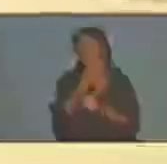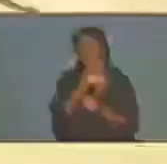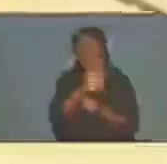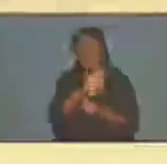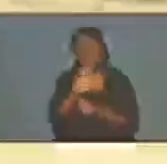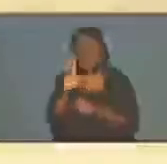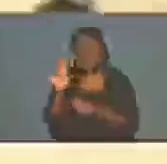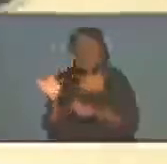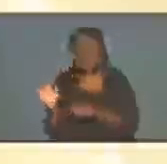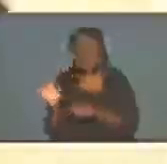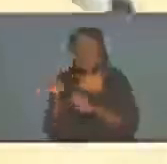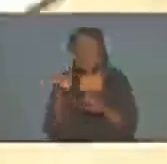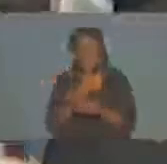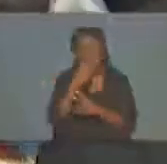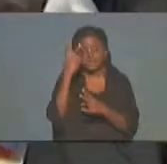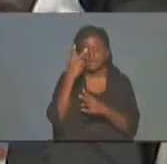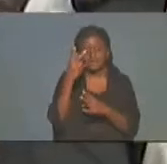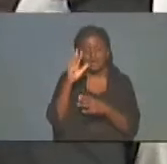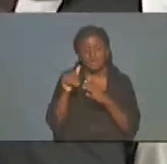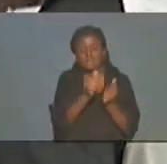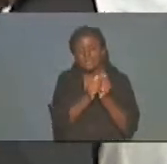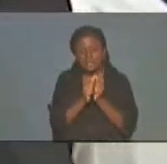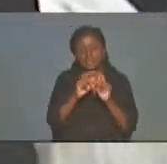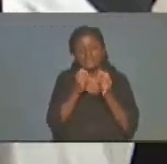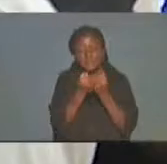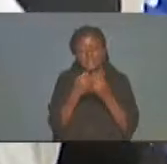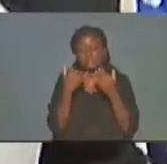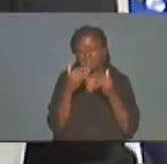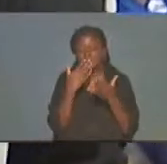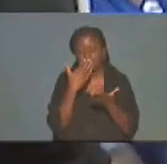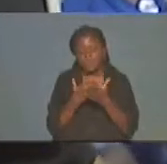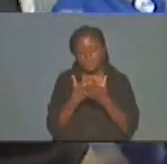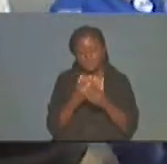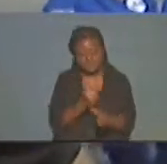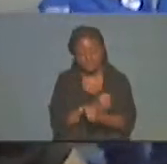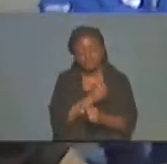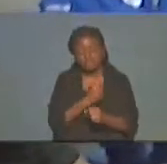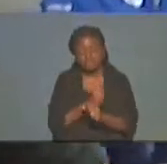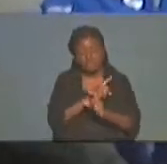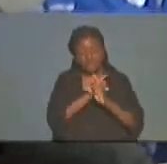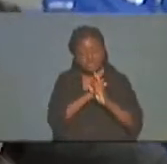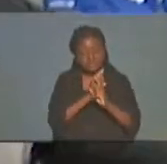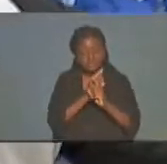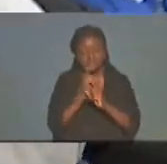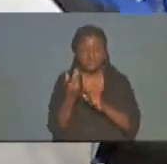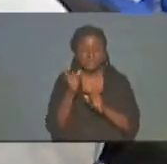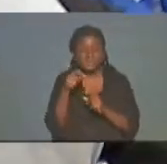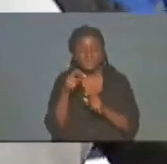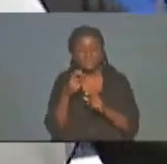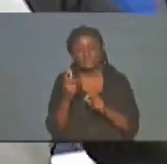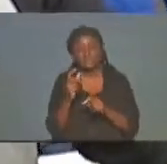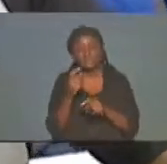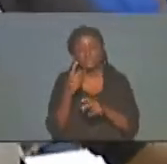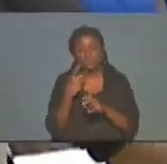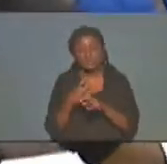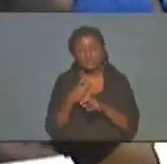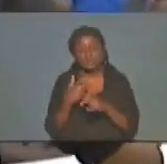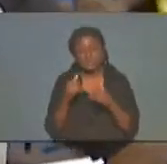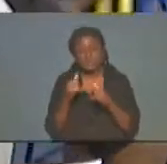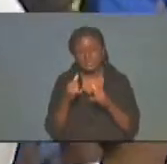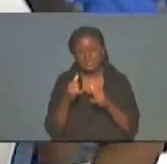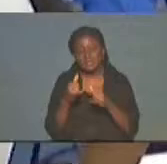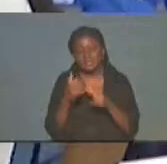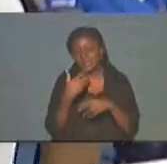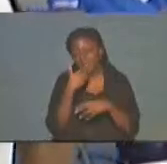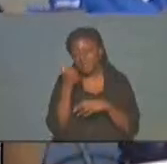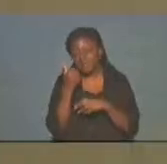victory. I think altogether the team played well. It was a solid defensive effort. We need to get a little bit tighter when it comes to our execution, but all in